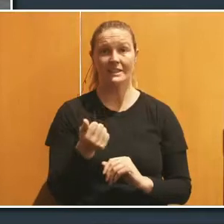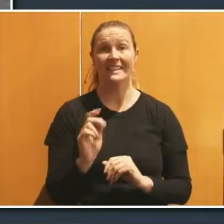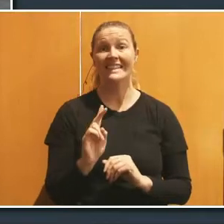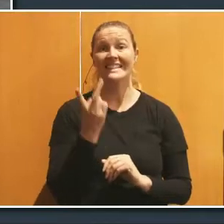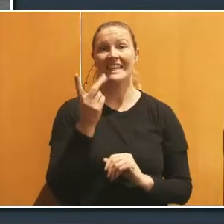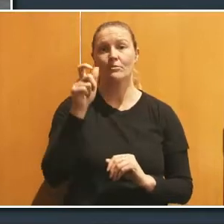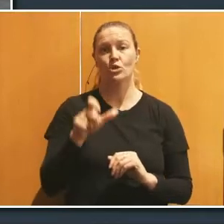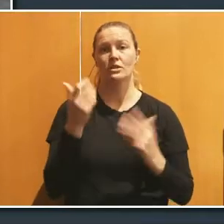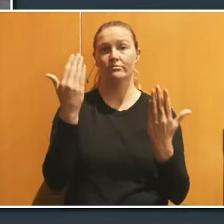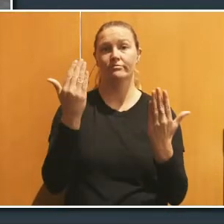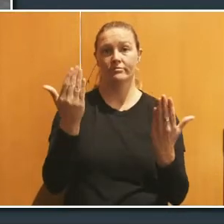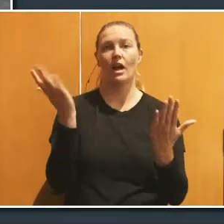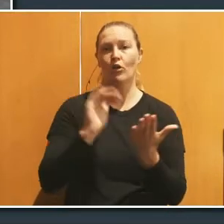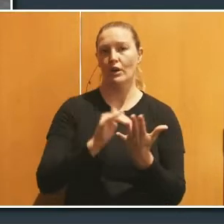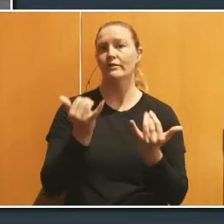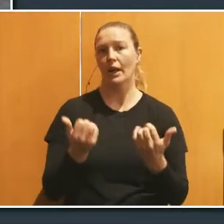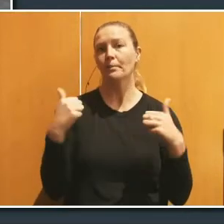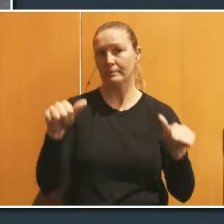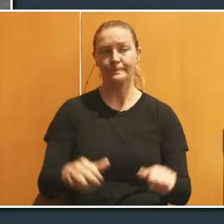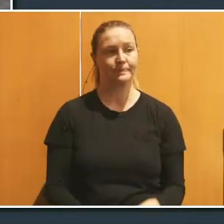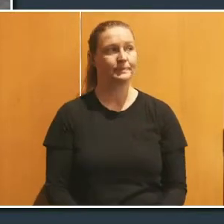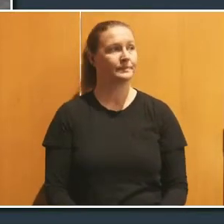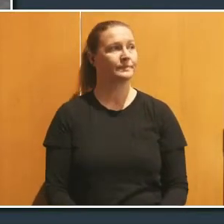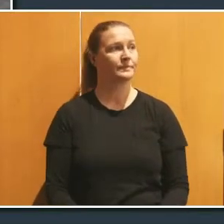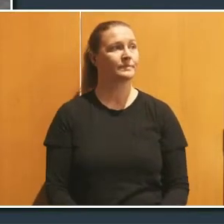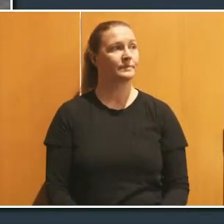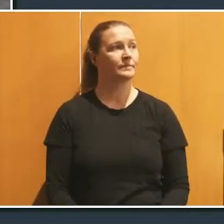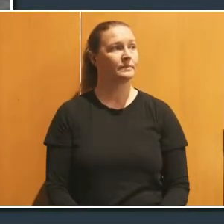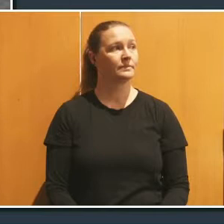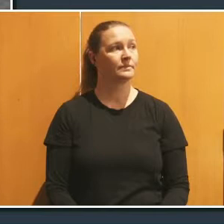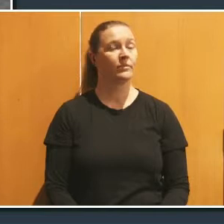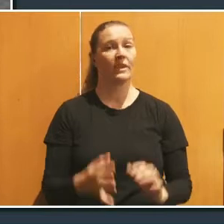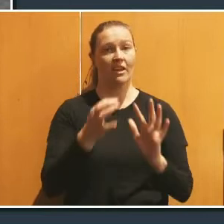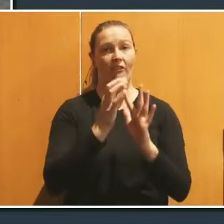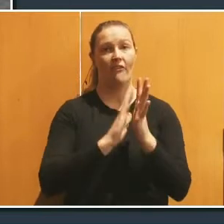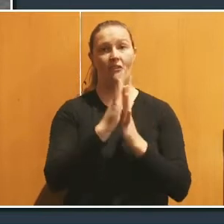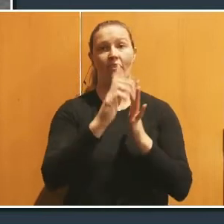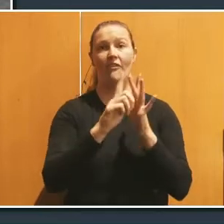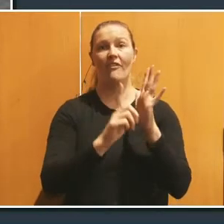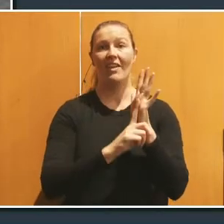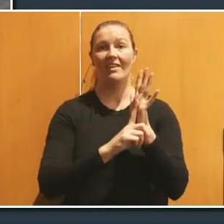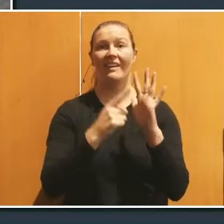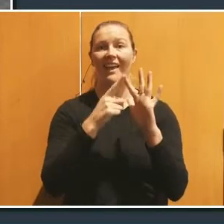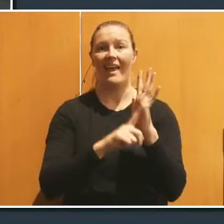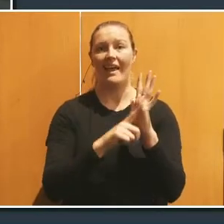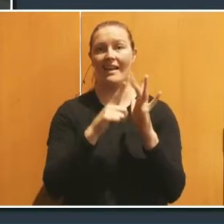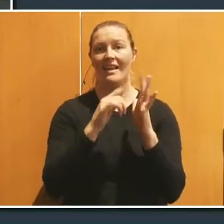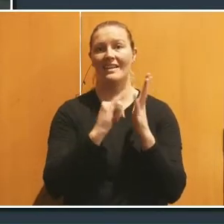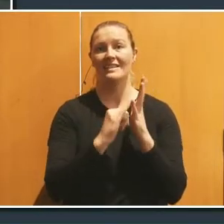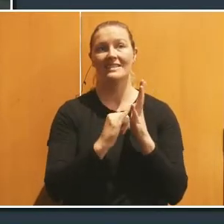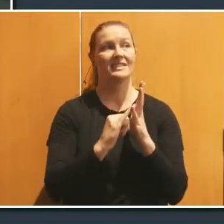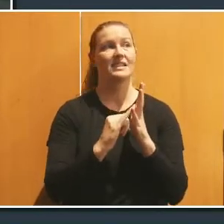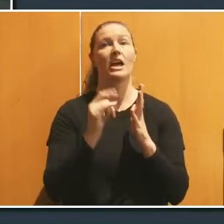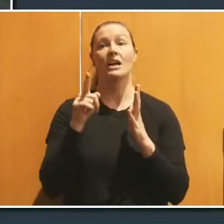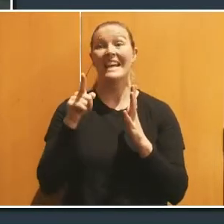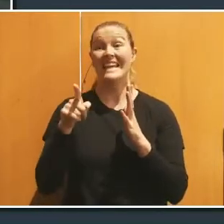second submitter here, and you will have Phil Ellis listed as our speaker today. His son